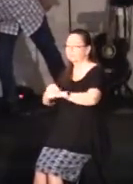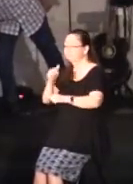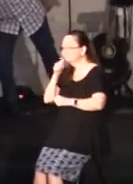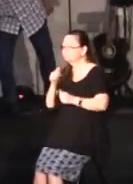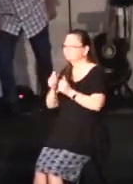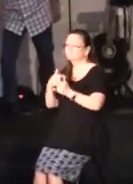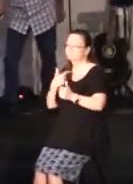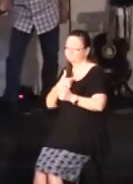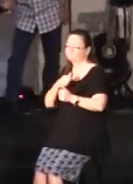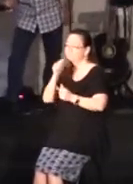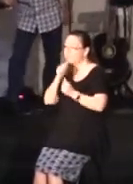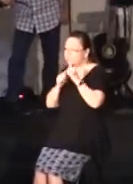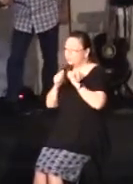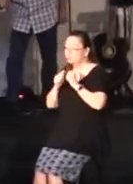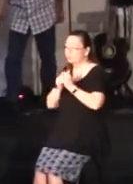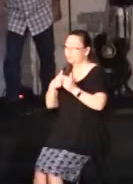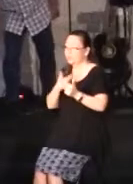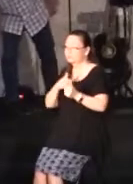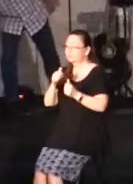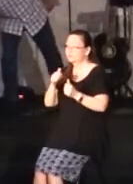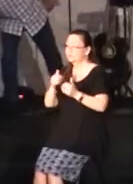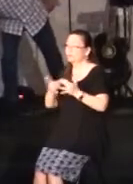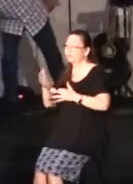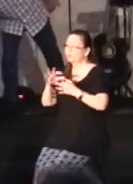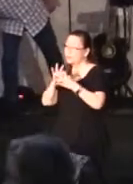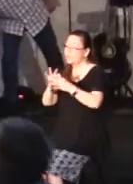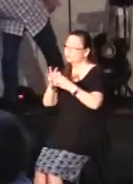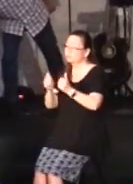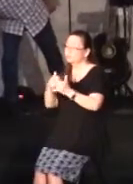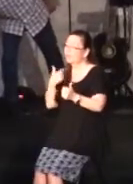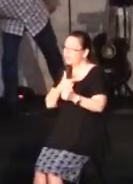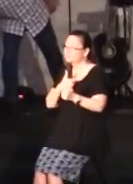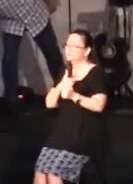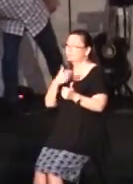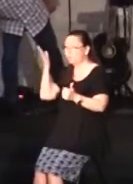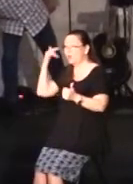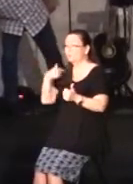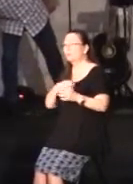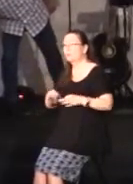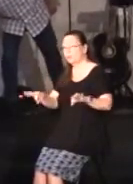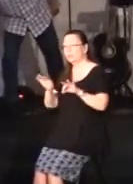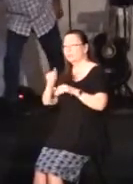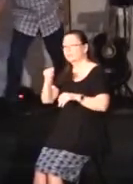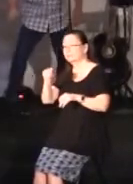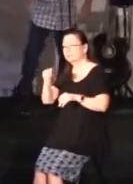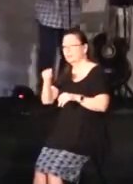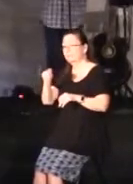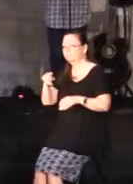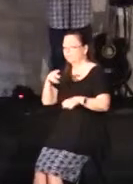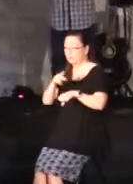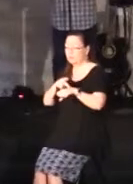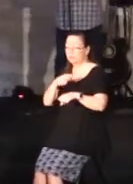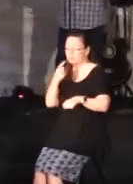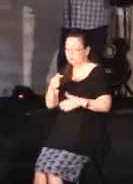us and be patient with us and suffer through relationships with us because we're worth it. And so Peter